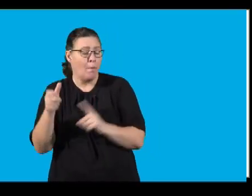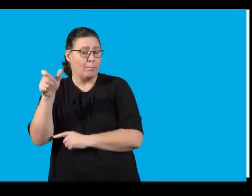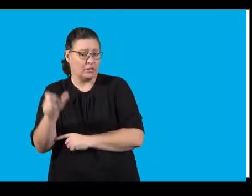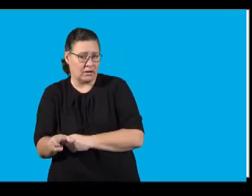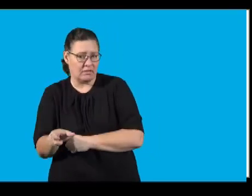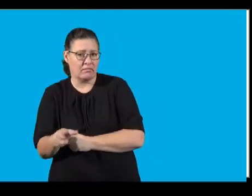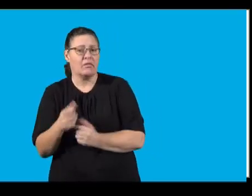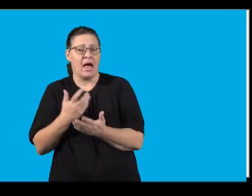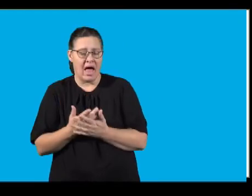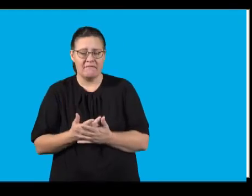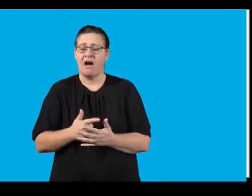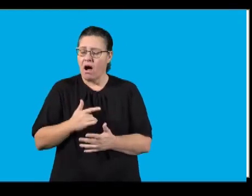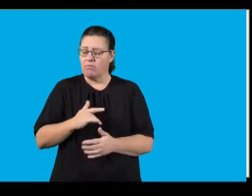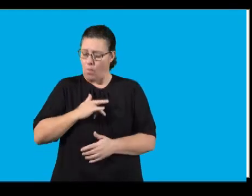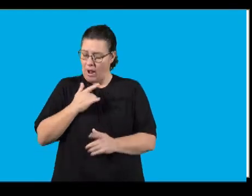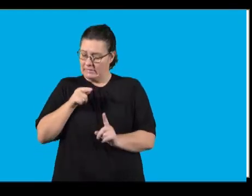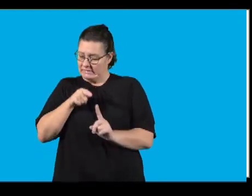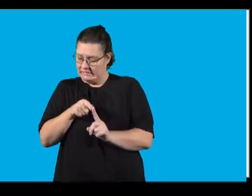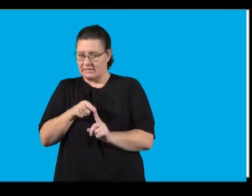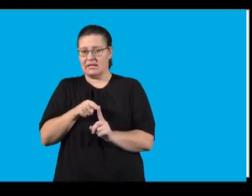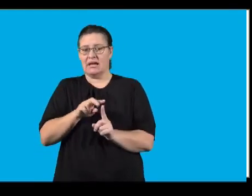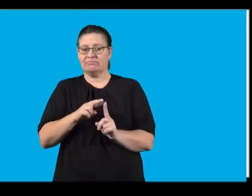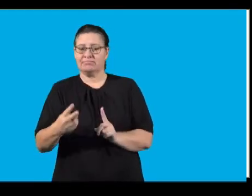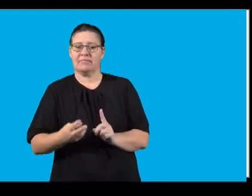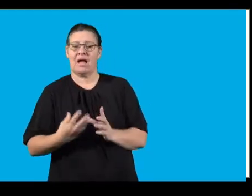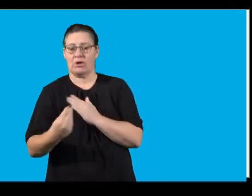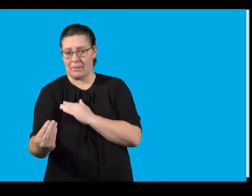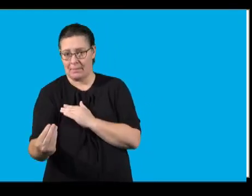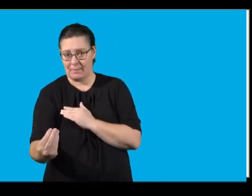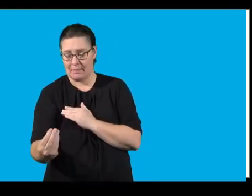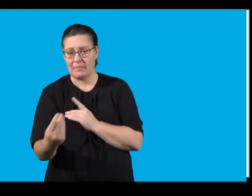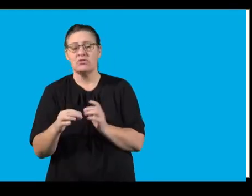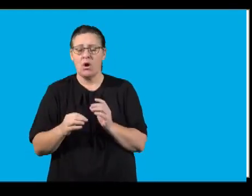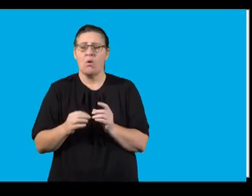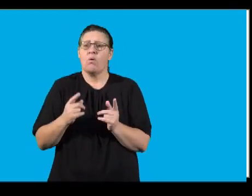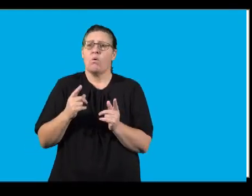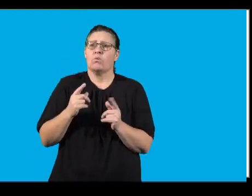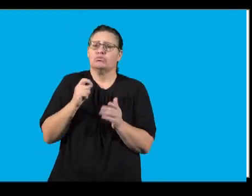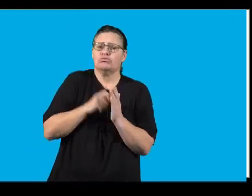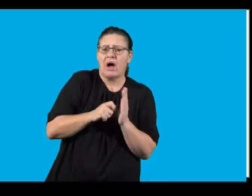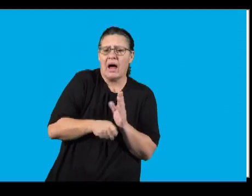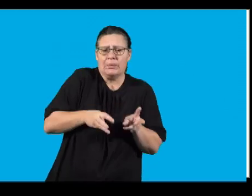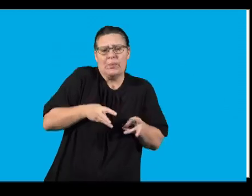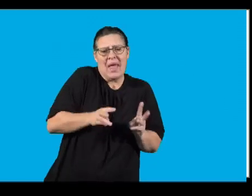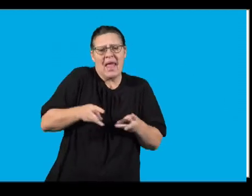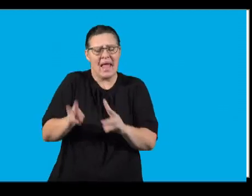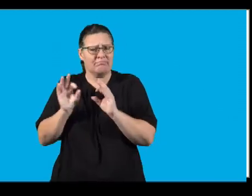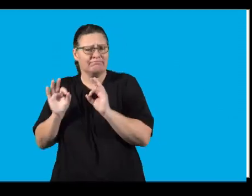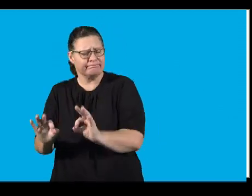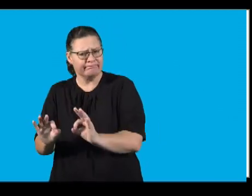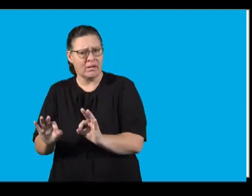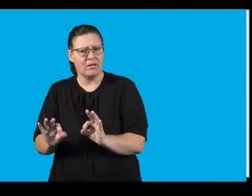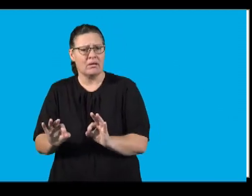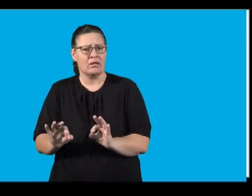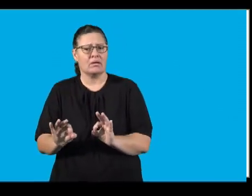someone to have a desired outcome, all right? So this drama is written in a certain way so that